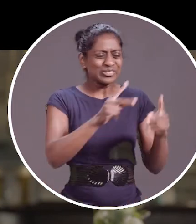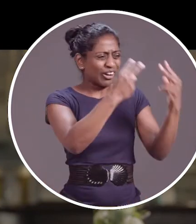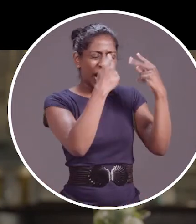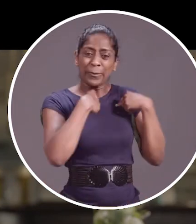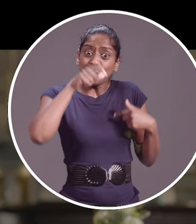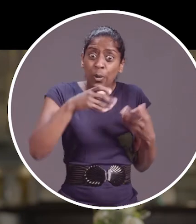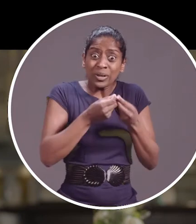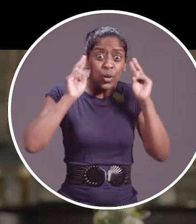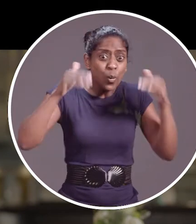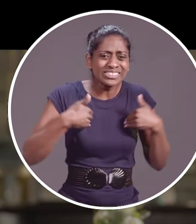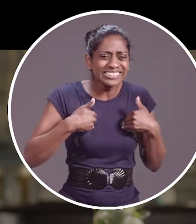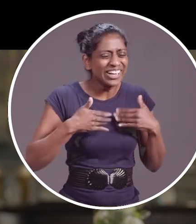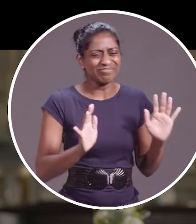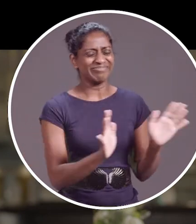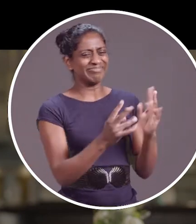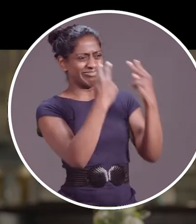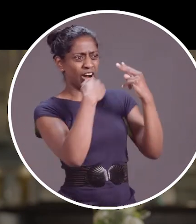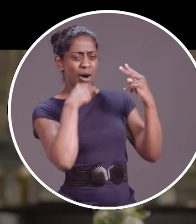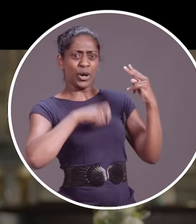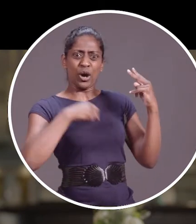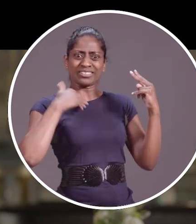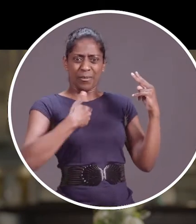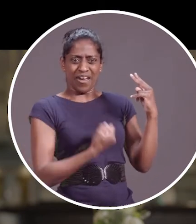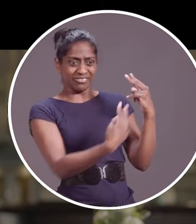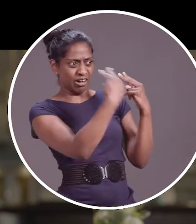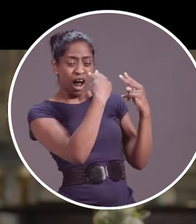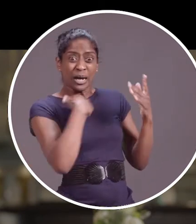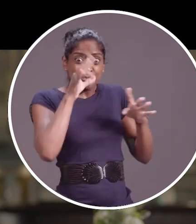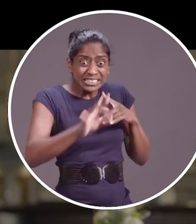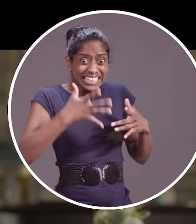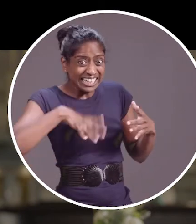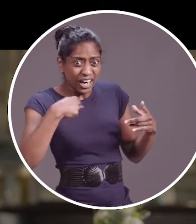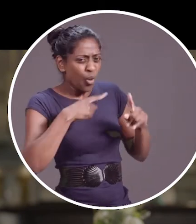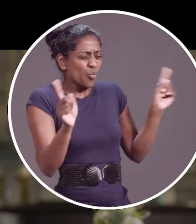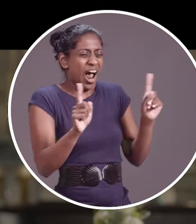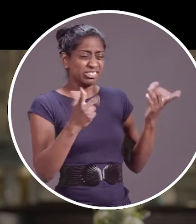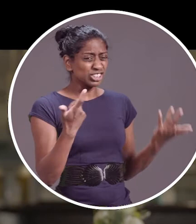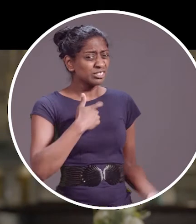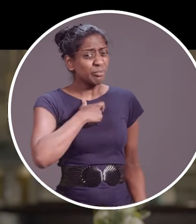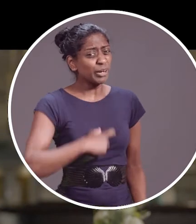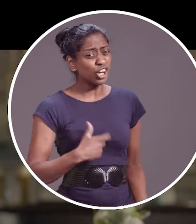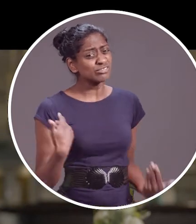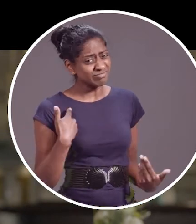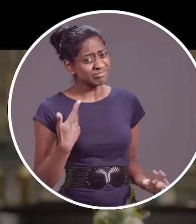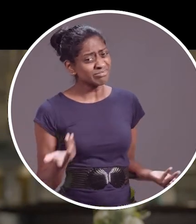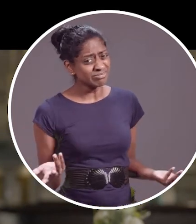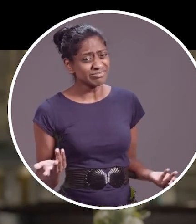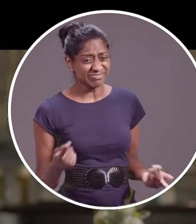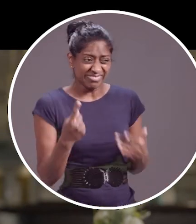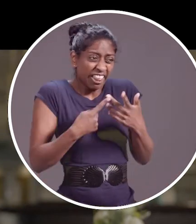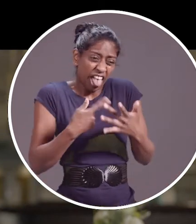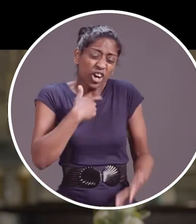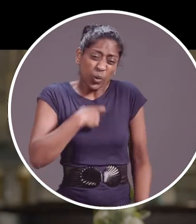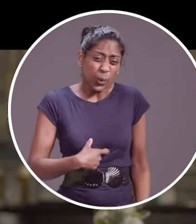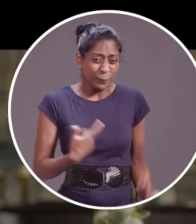as I am a person with autism or special needs or whatever. I am just a person, just